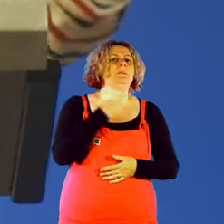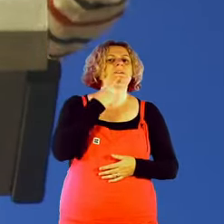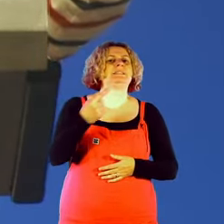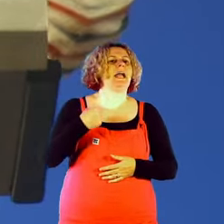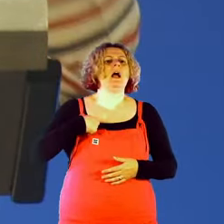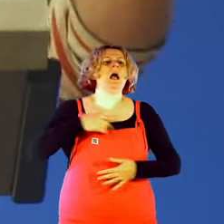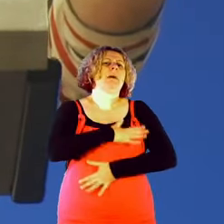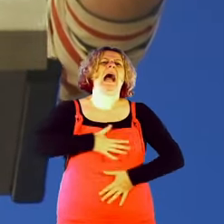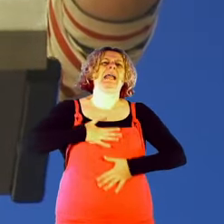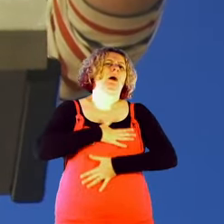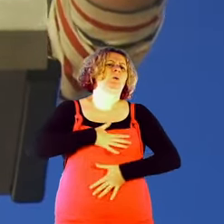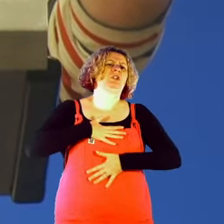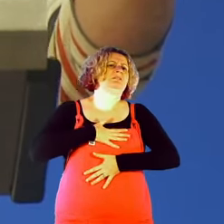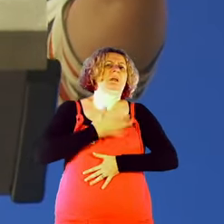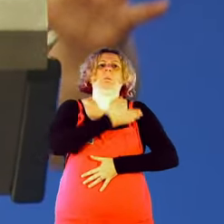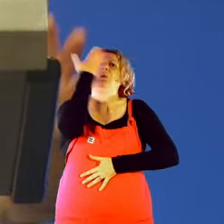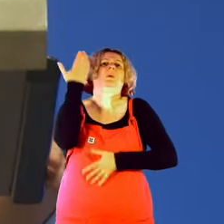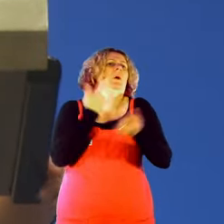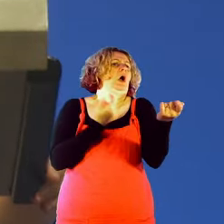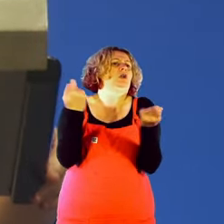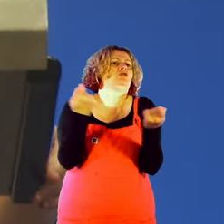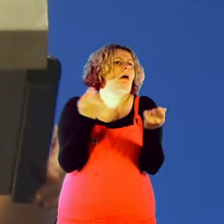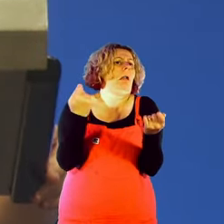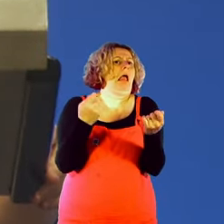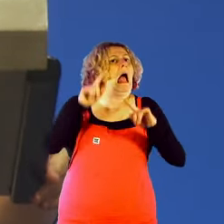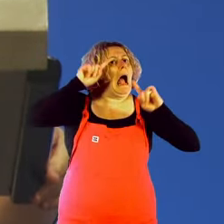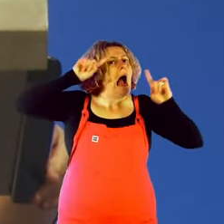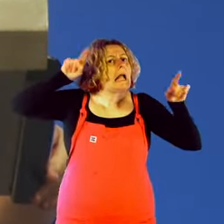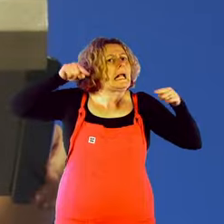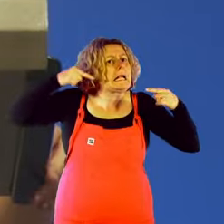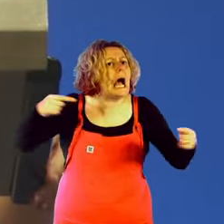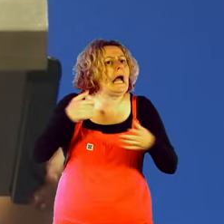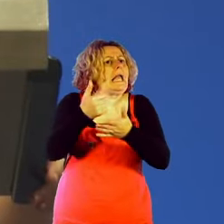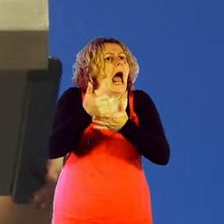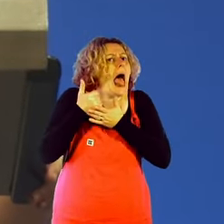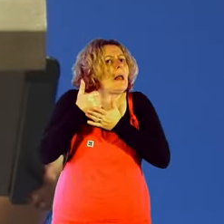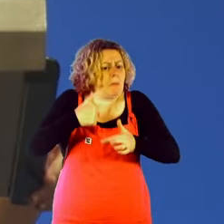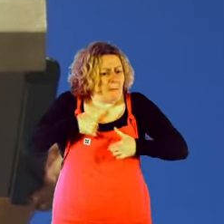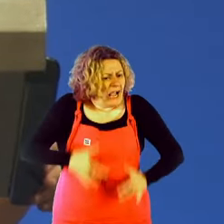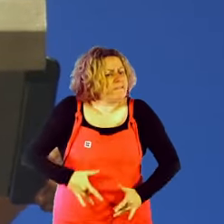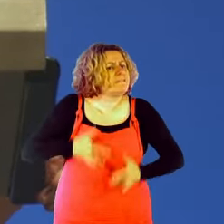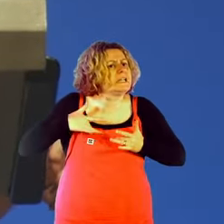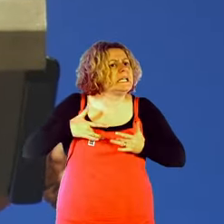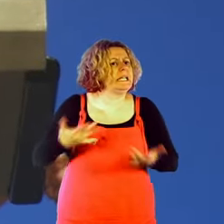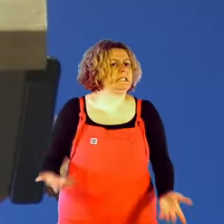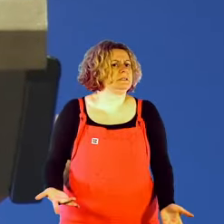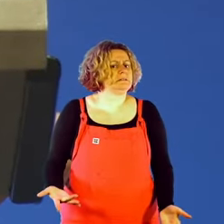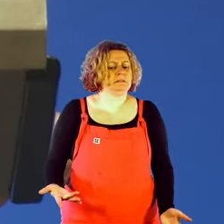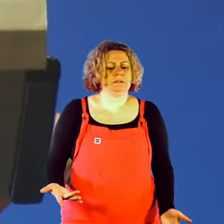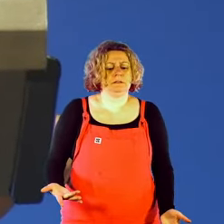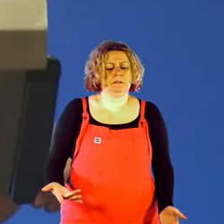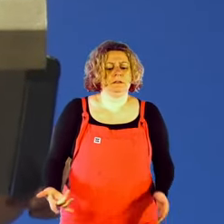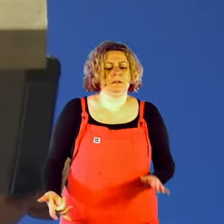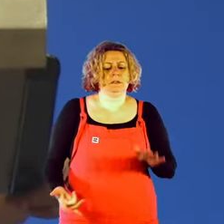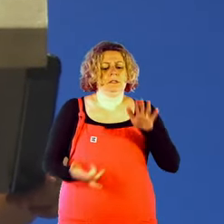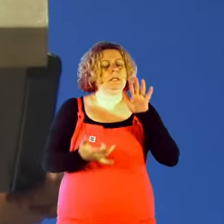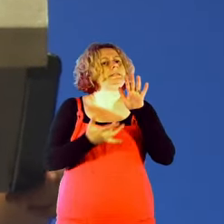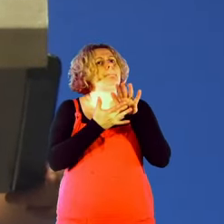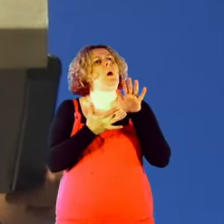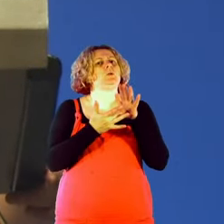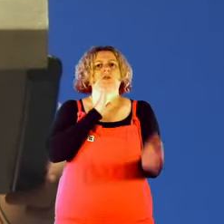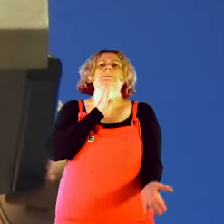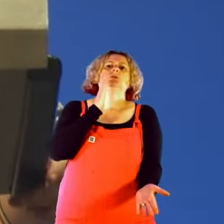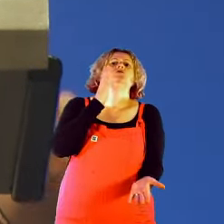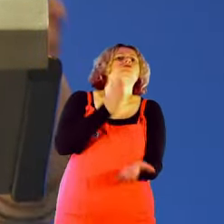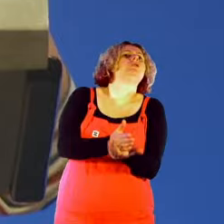I can't help how I feel. The most important thing is just to be true to how you